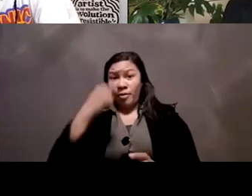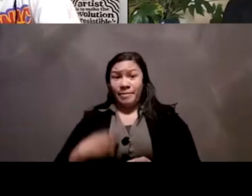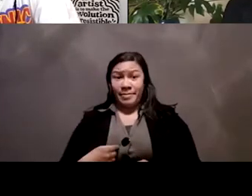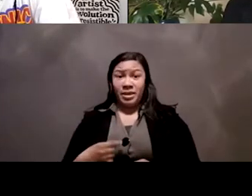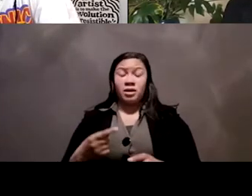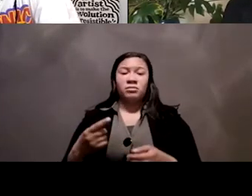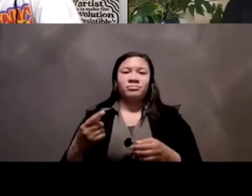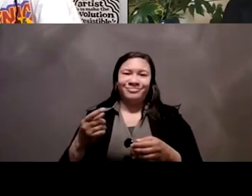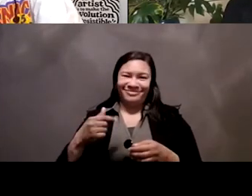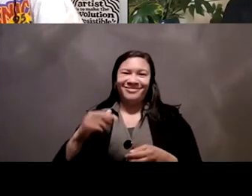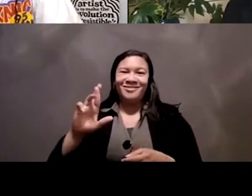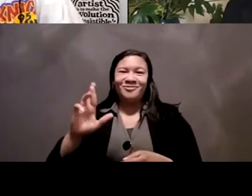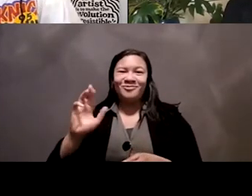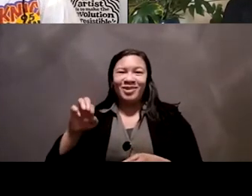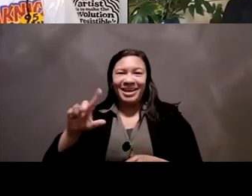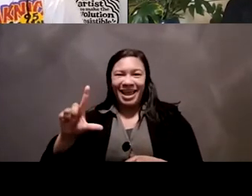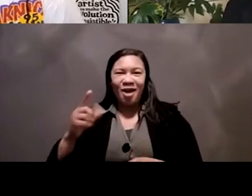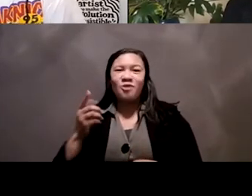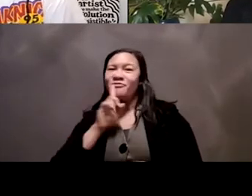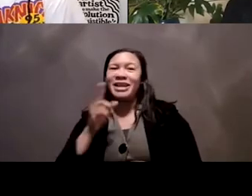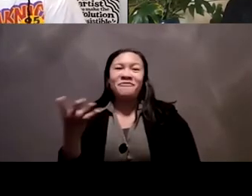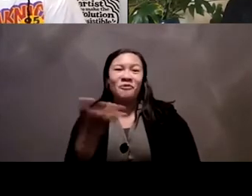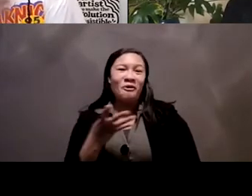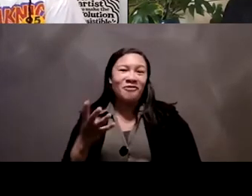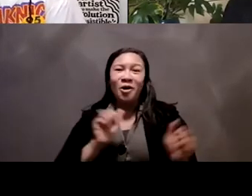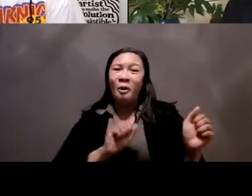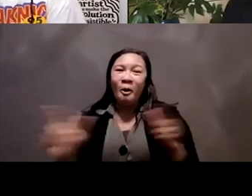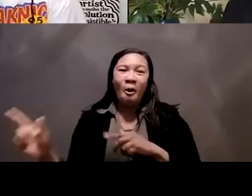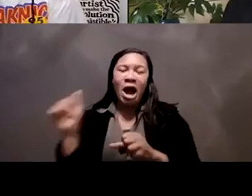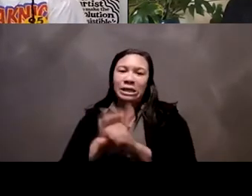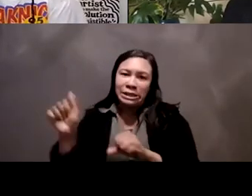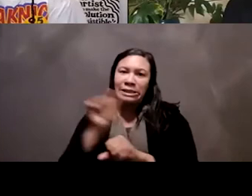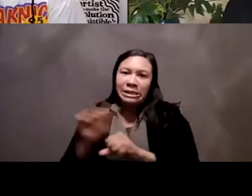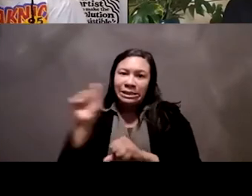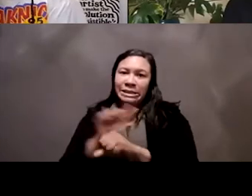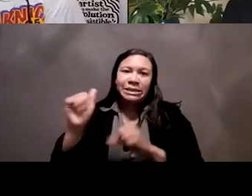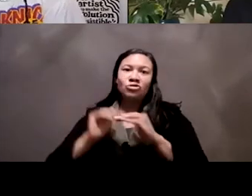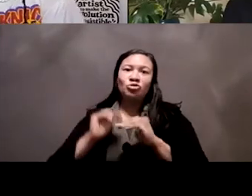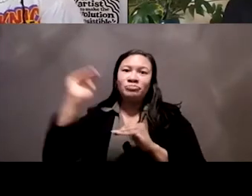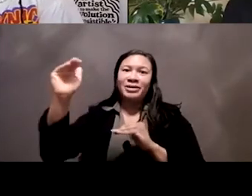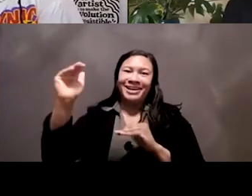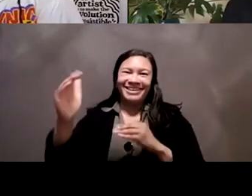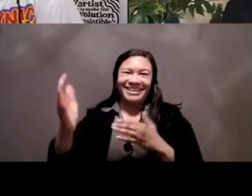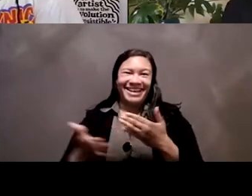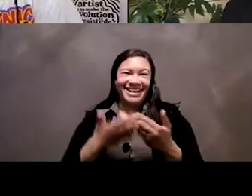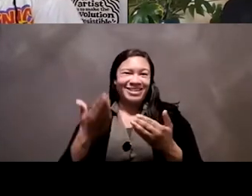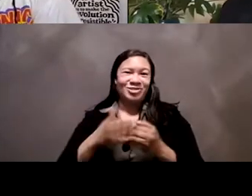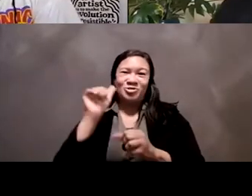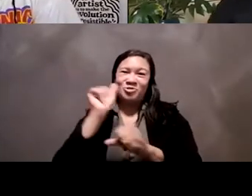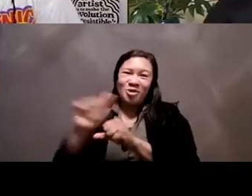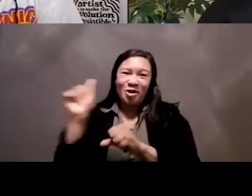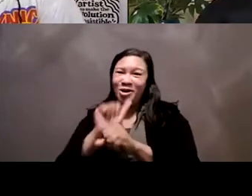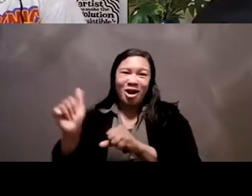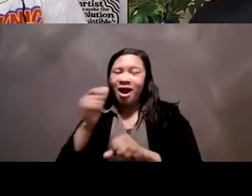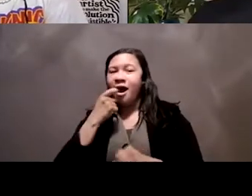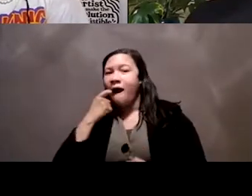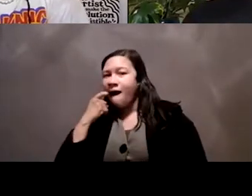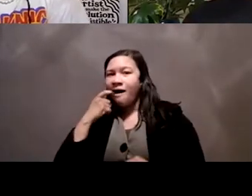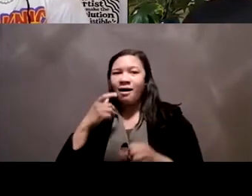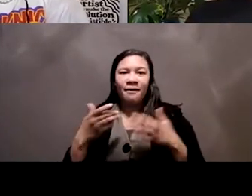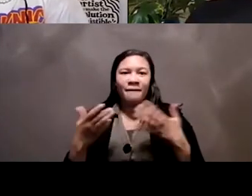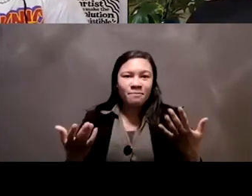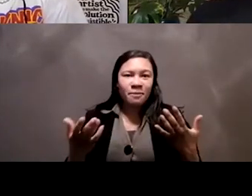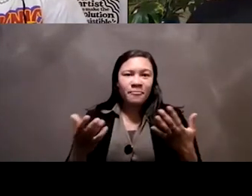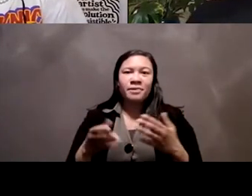us are guilty of that. And so it's so easy to work. It's so easy to work. It's so easy